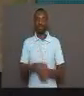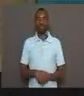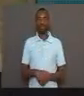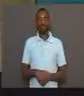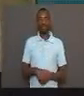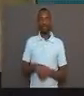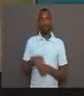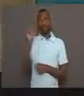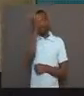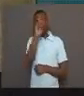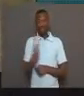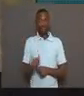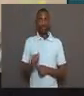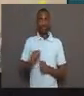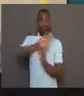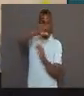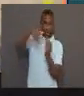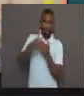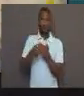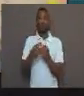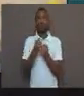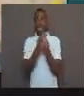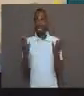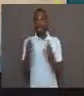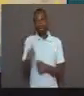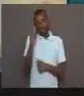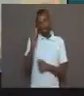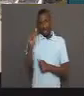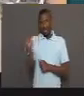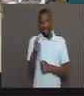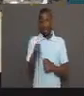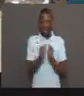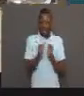All materials have an elastic limit.